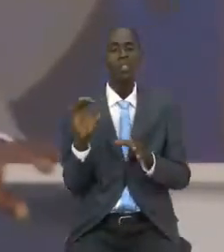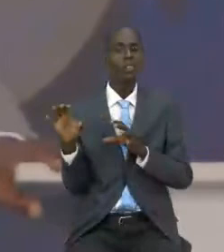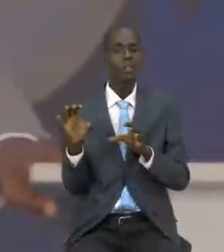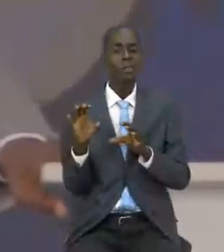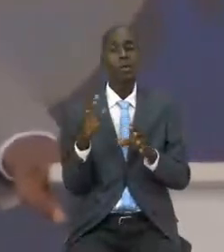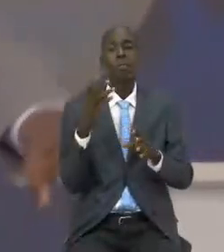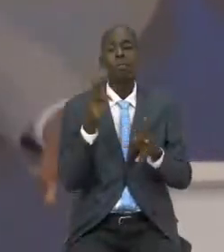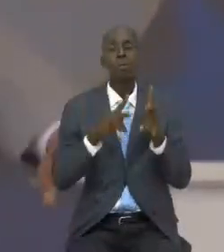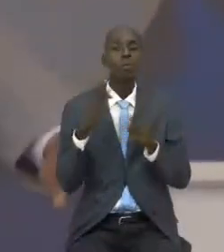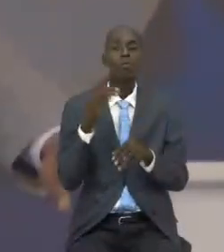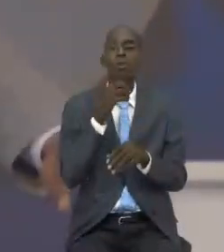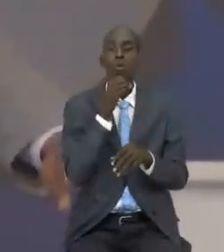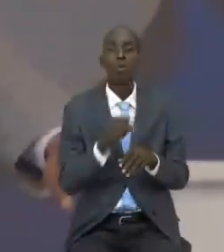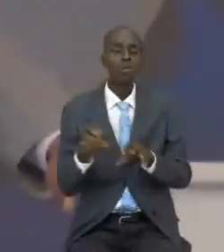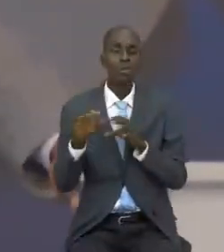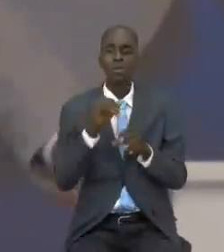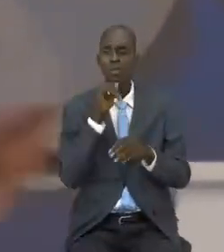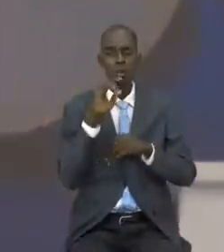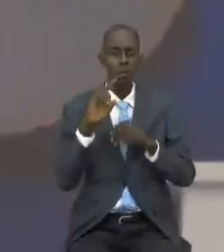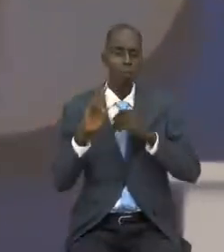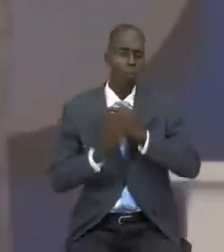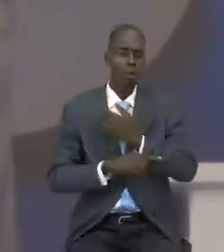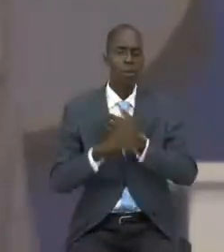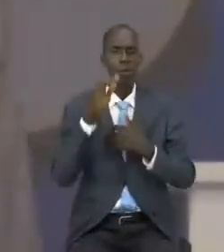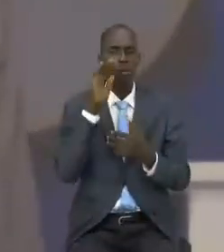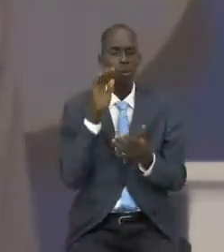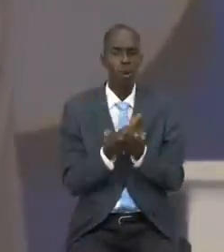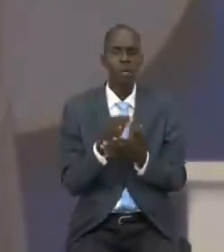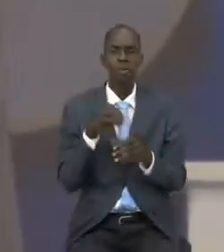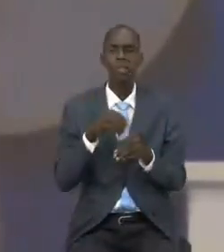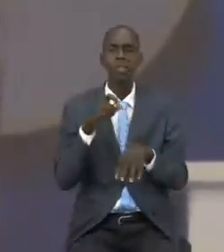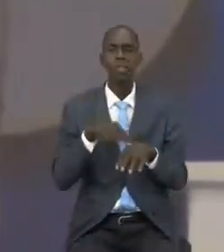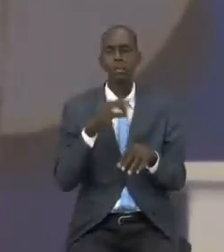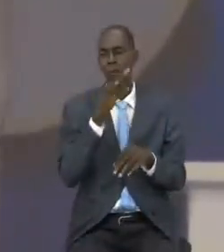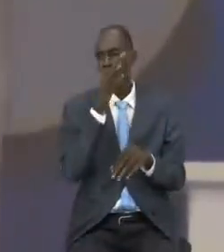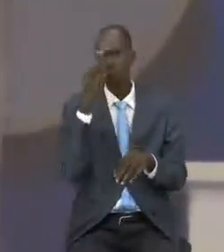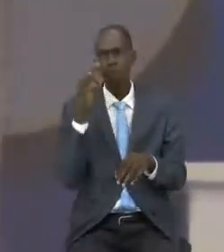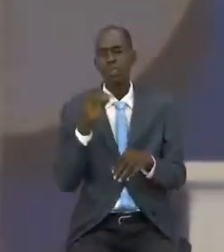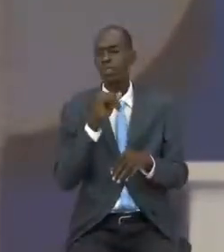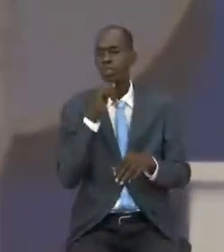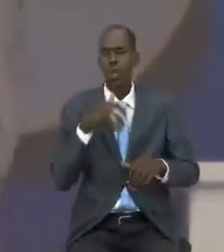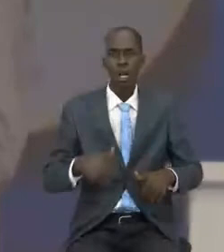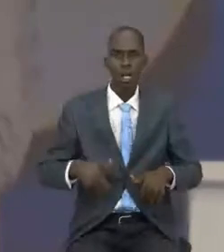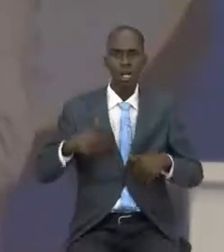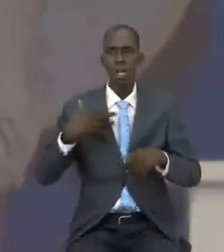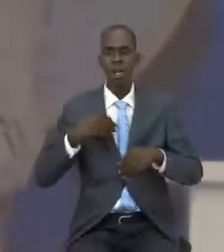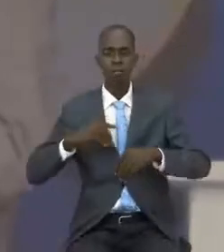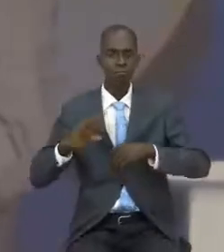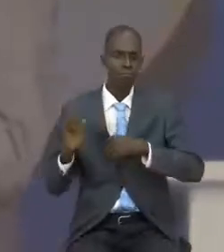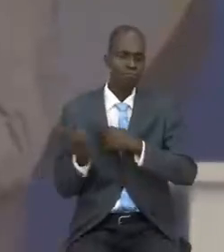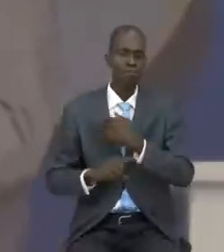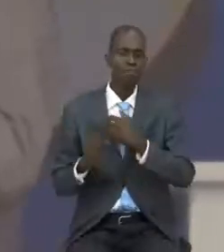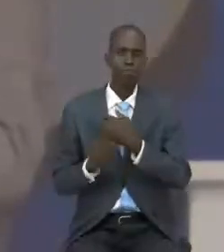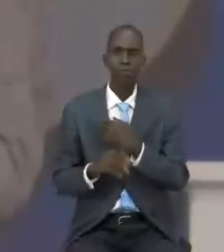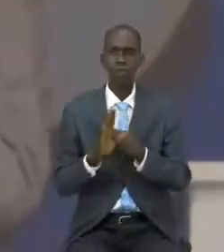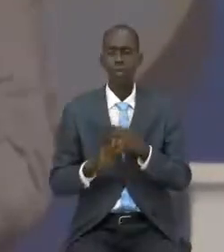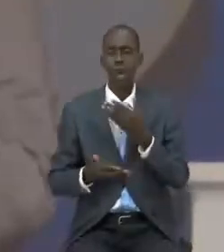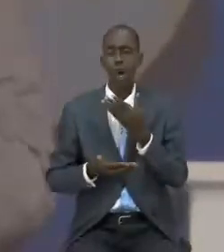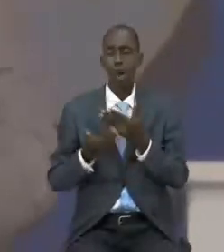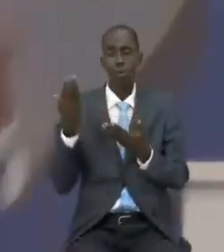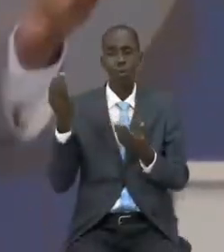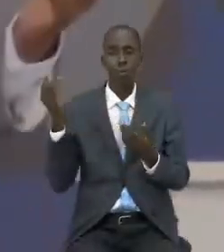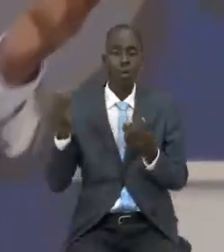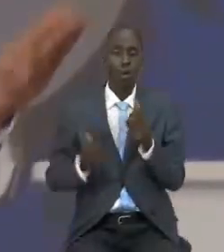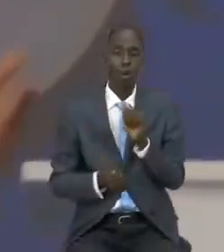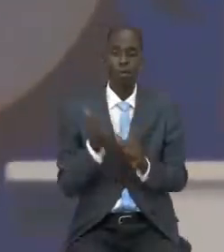wives during the time of fasting. They didn't get angry and flog their children almost to death when they were